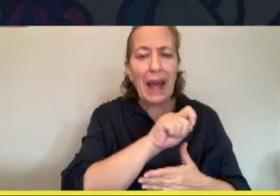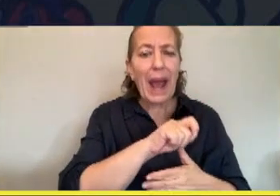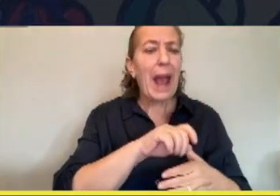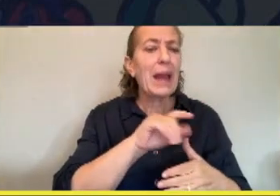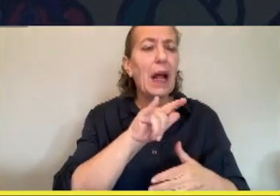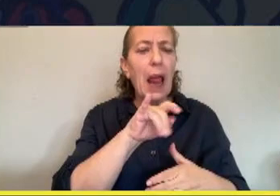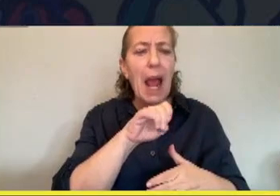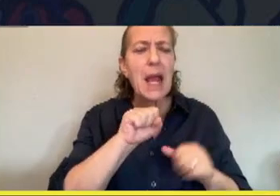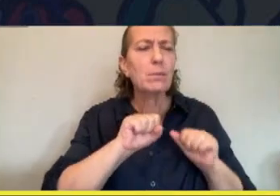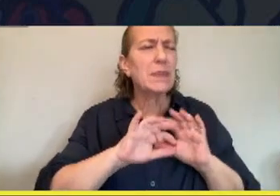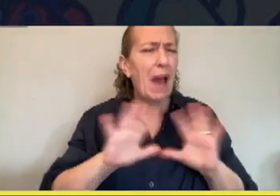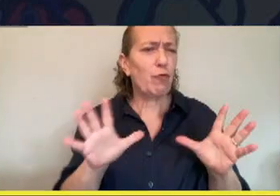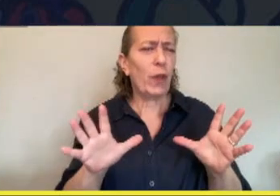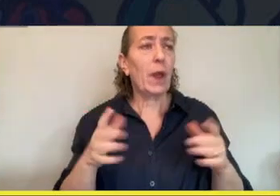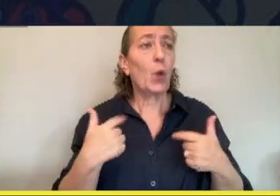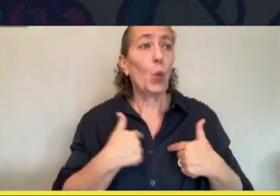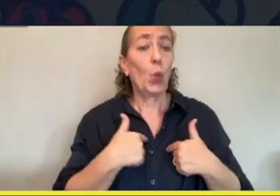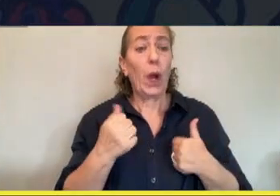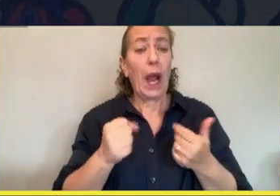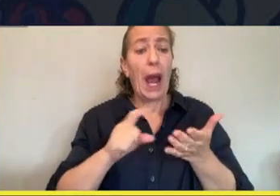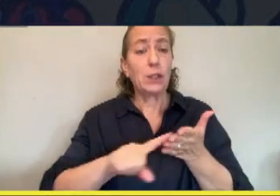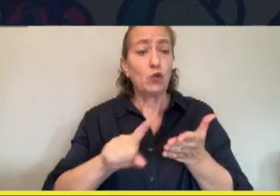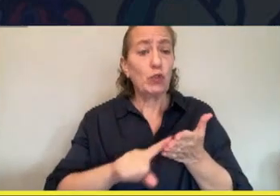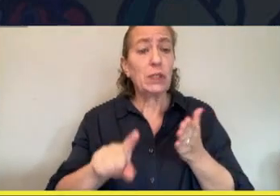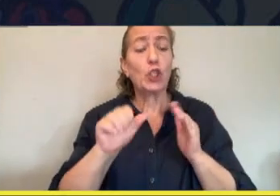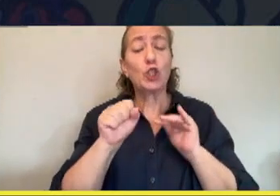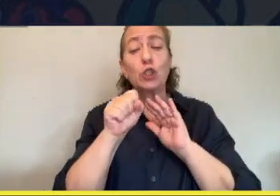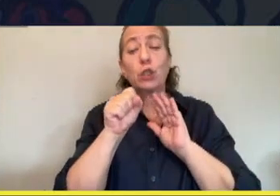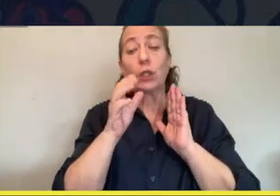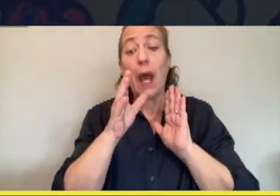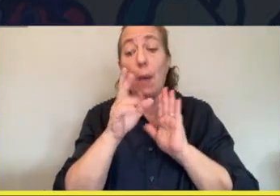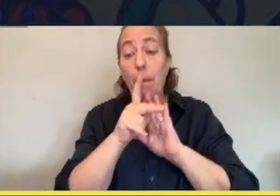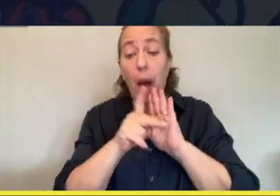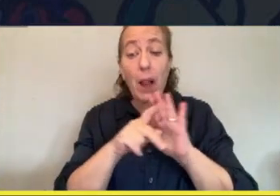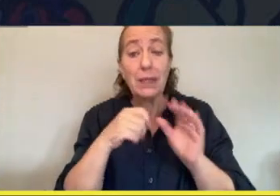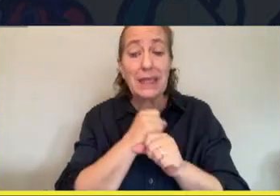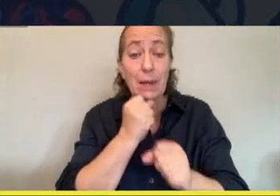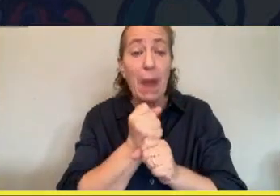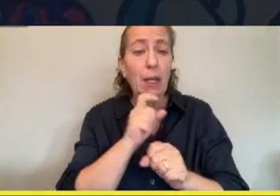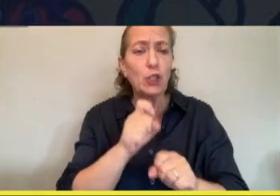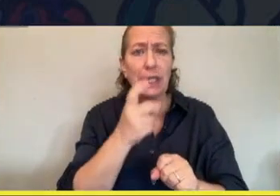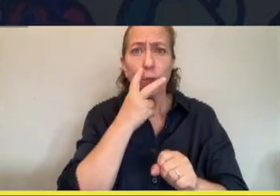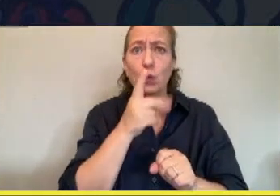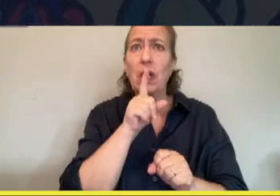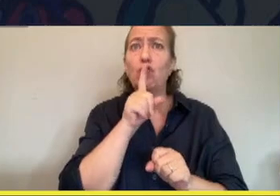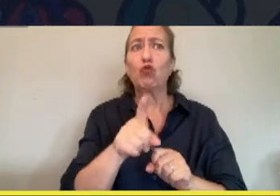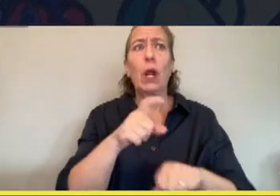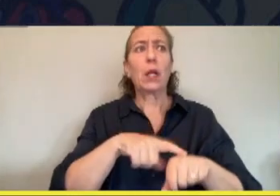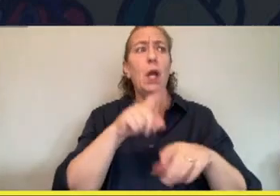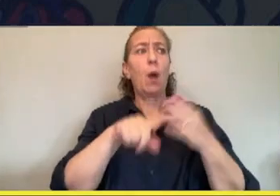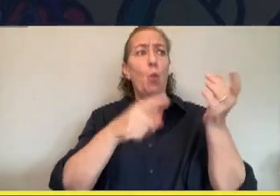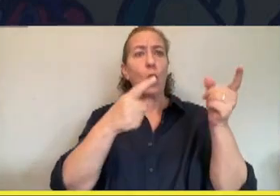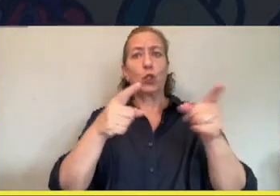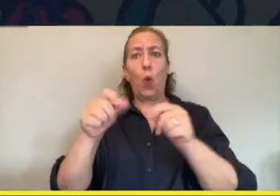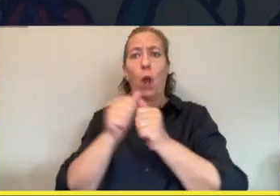as a researchers, policymakers could see in real time what's going on with people with disabilities.